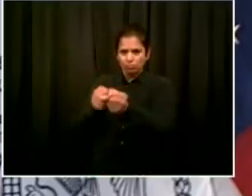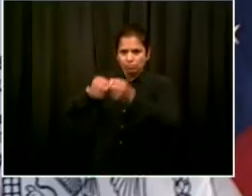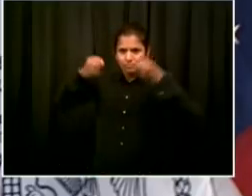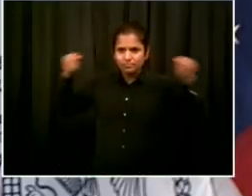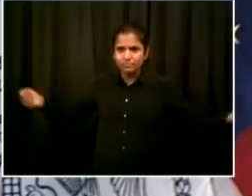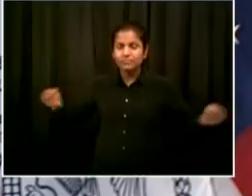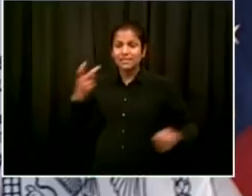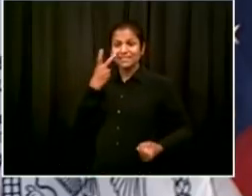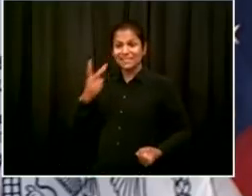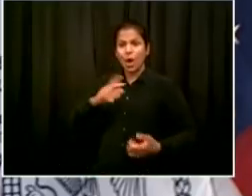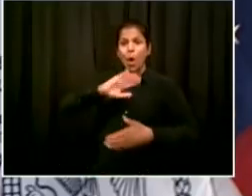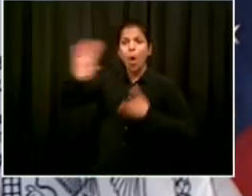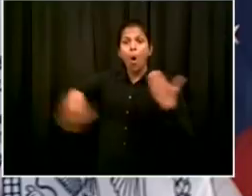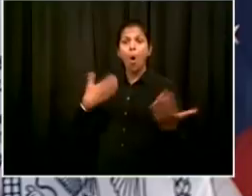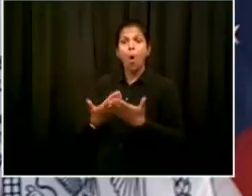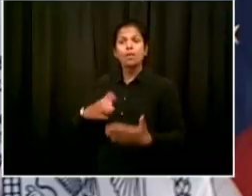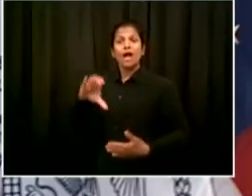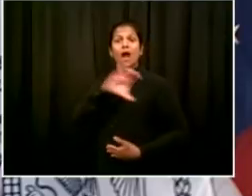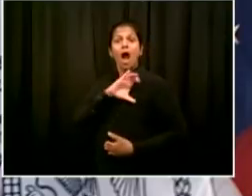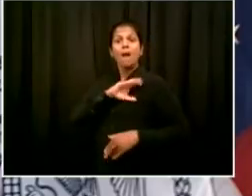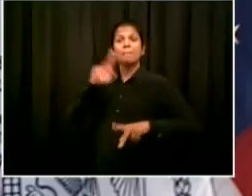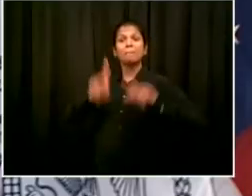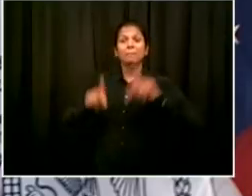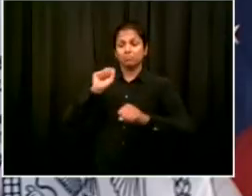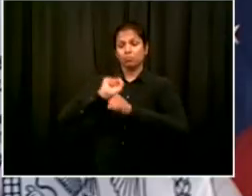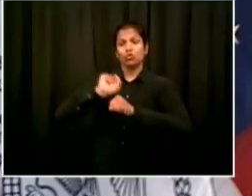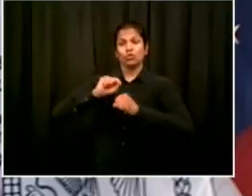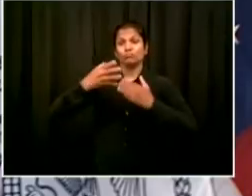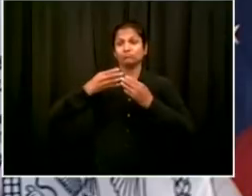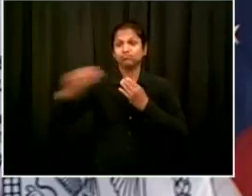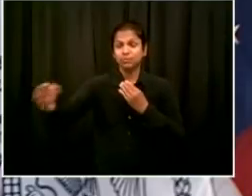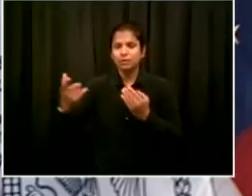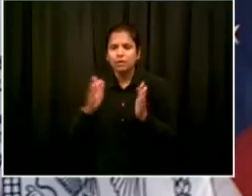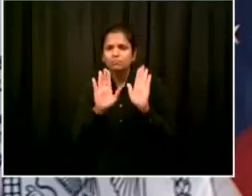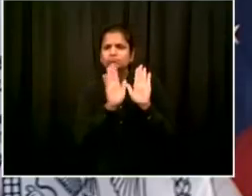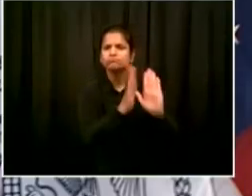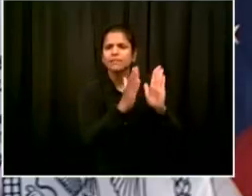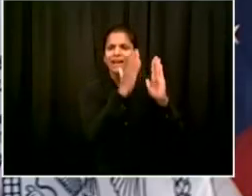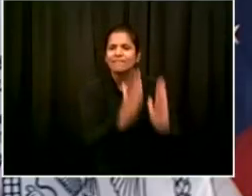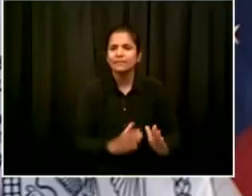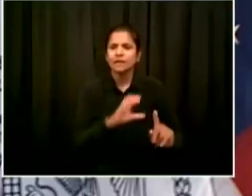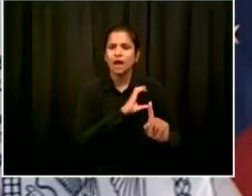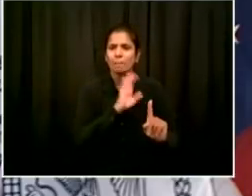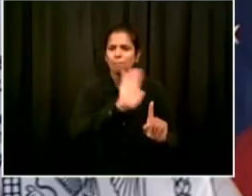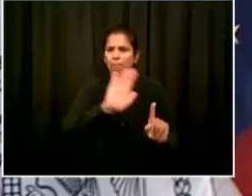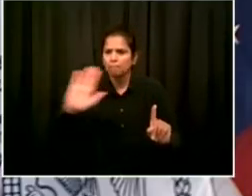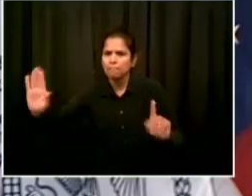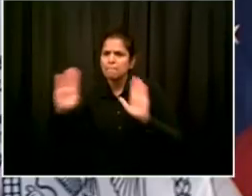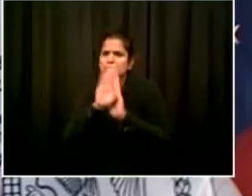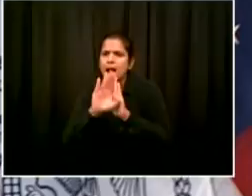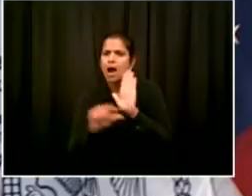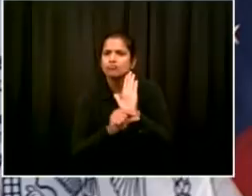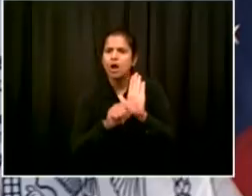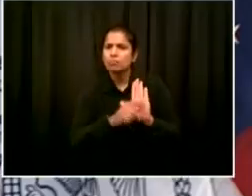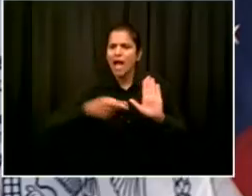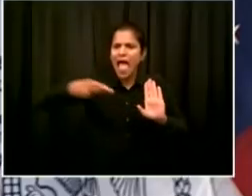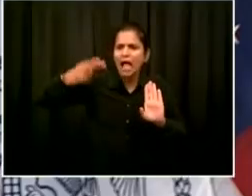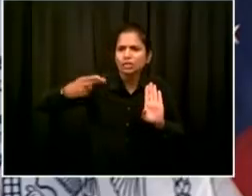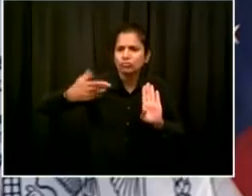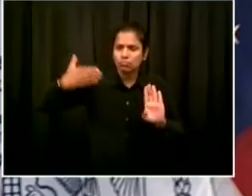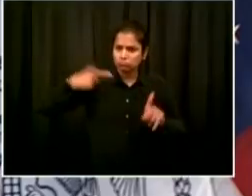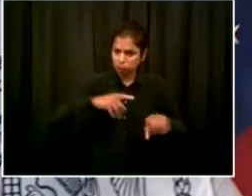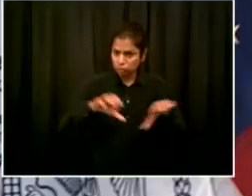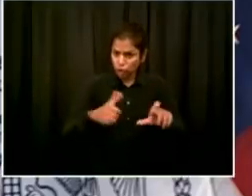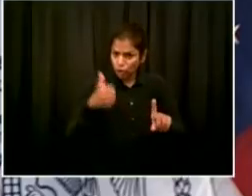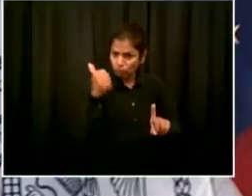there's a whole different range of kinds of issues you're going to see. some very major, and the major ones and the